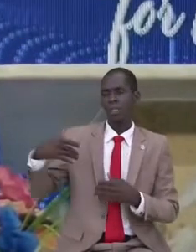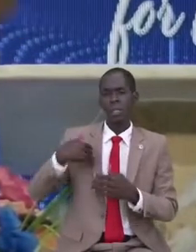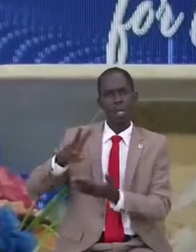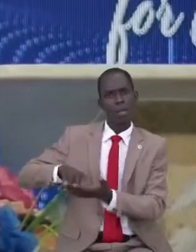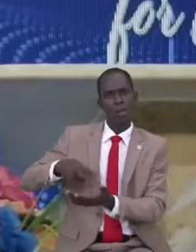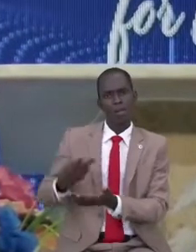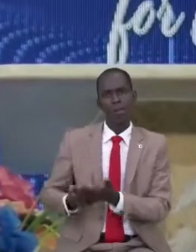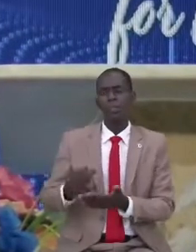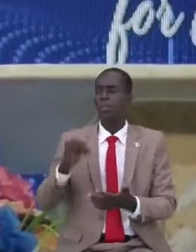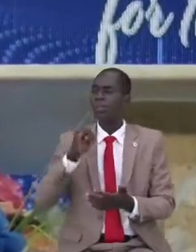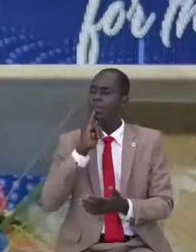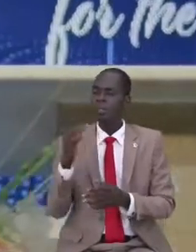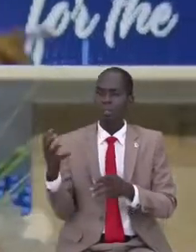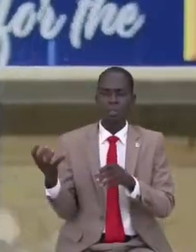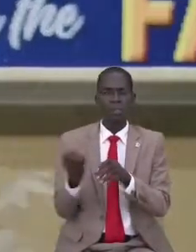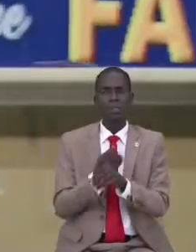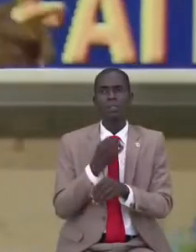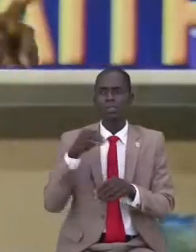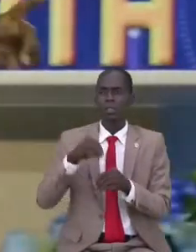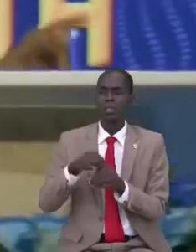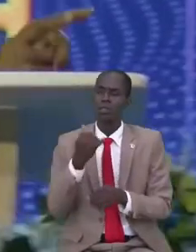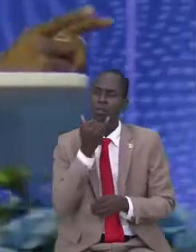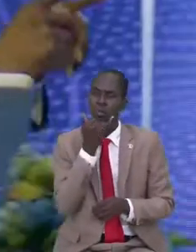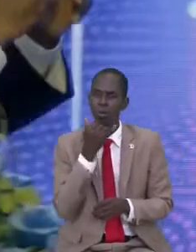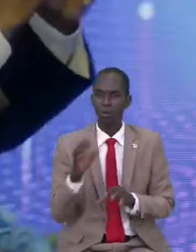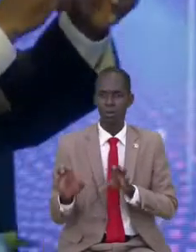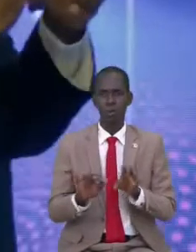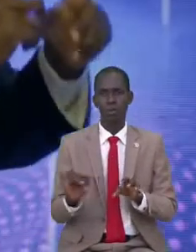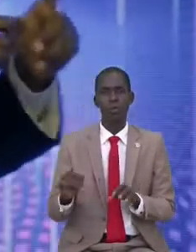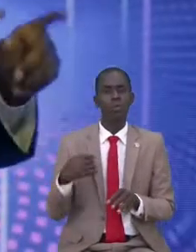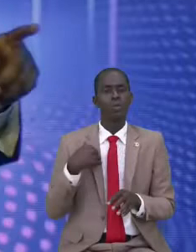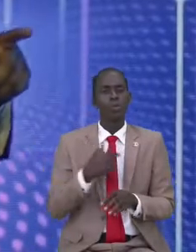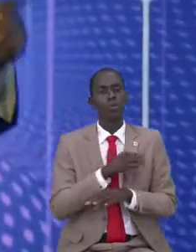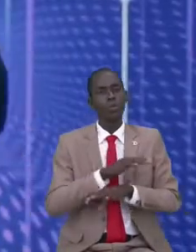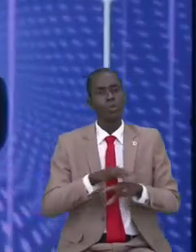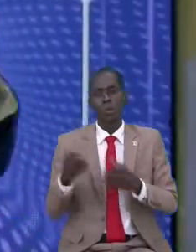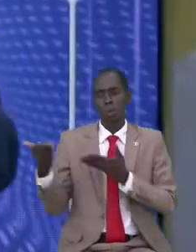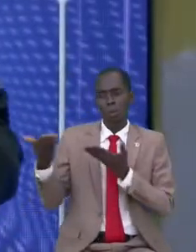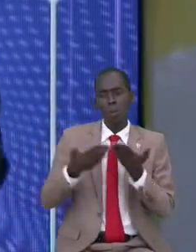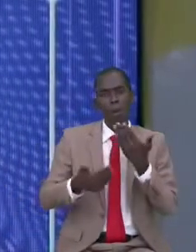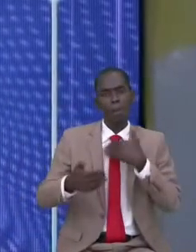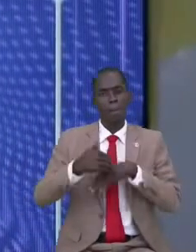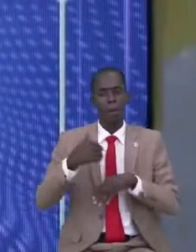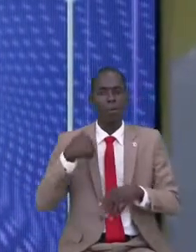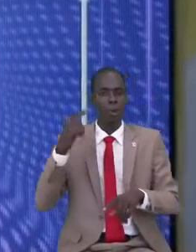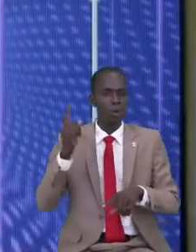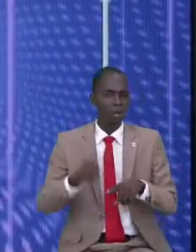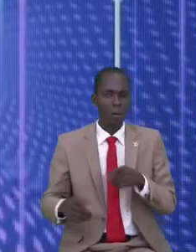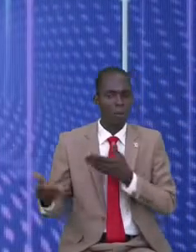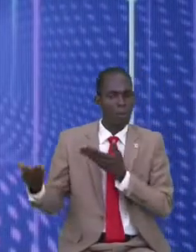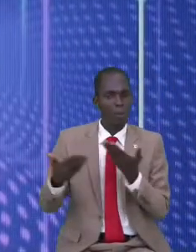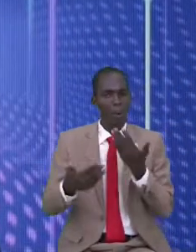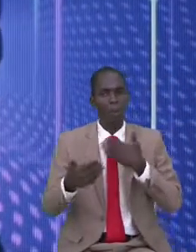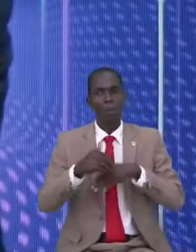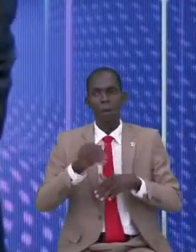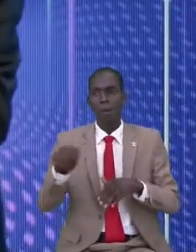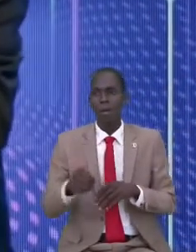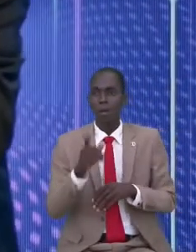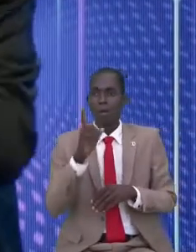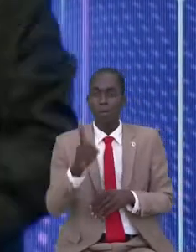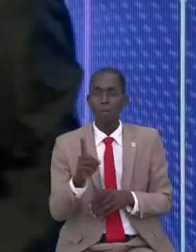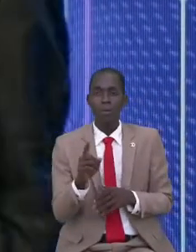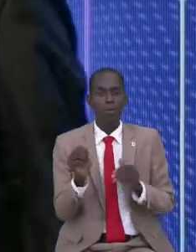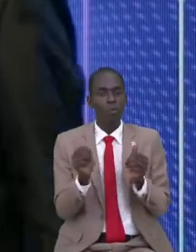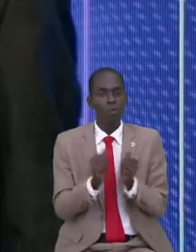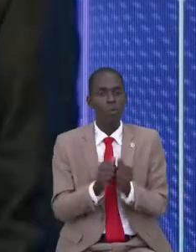It's overtaking in a fault. We do not restore. We cannot restore anyone